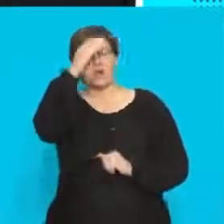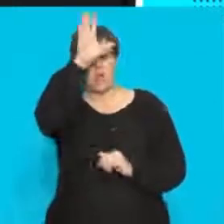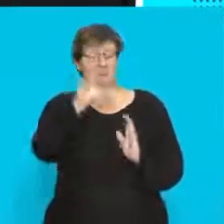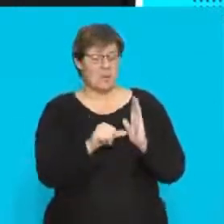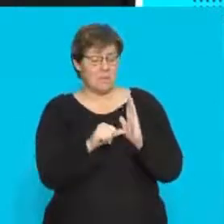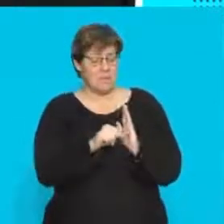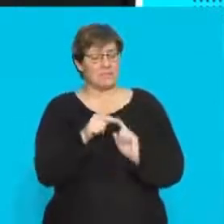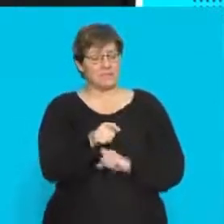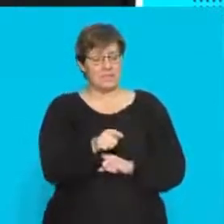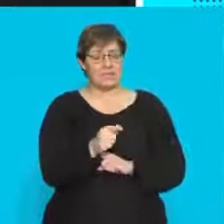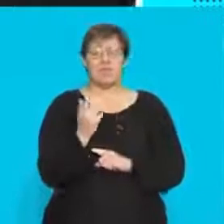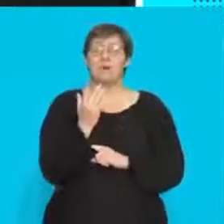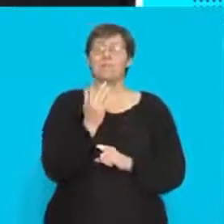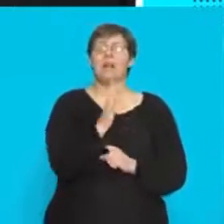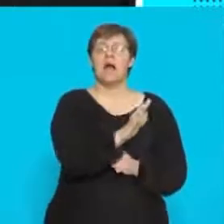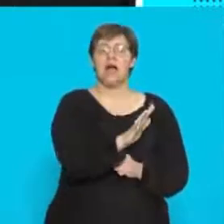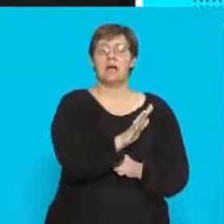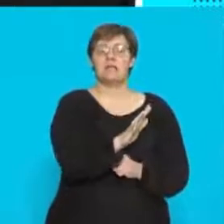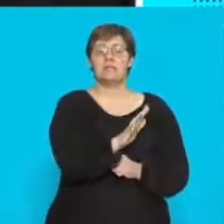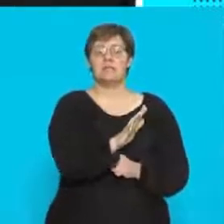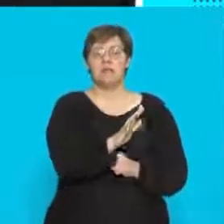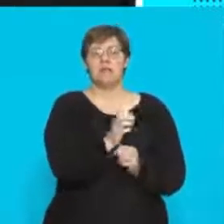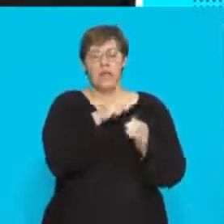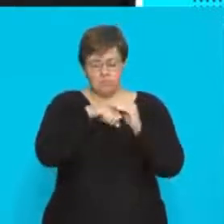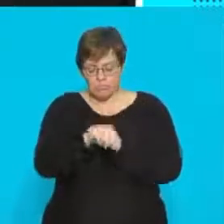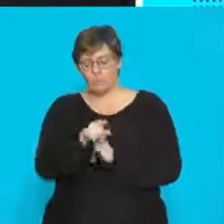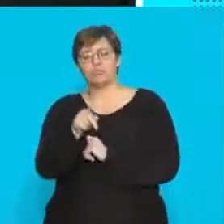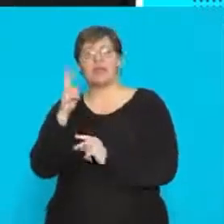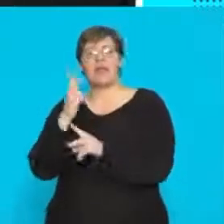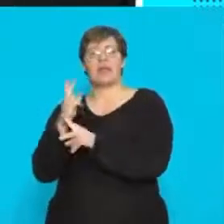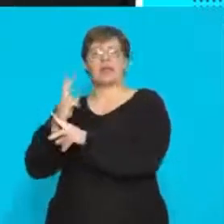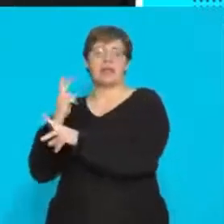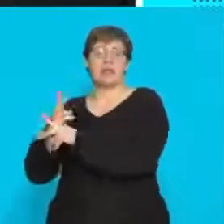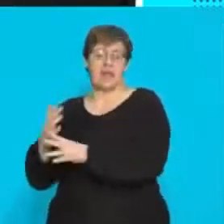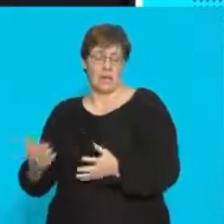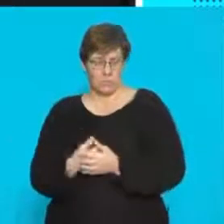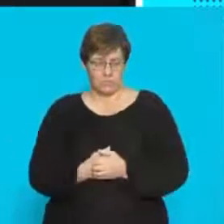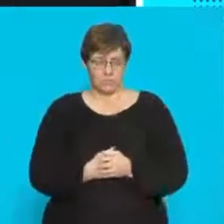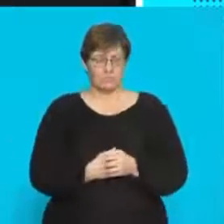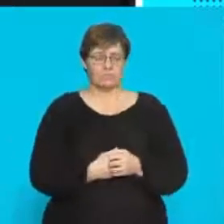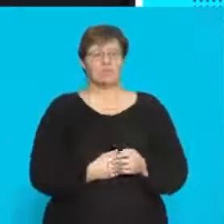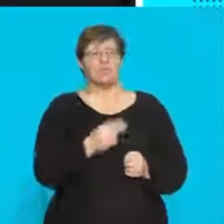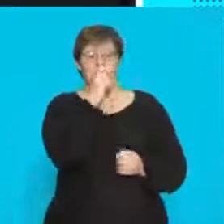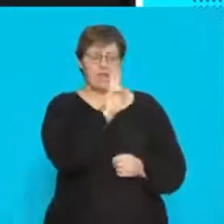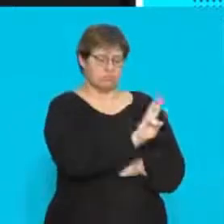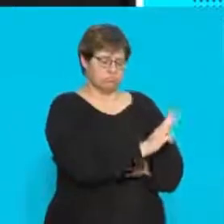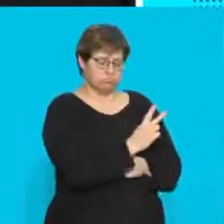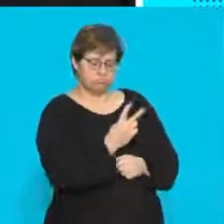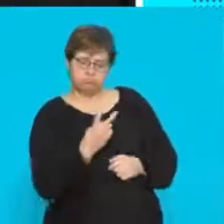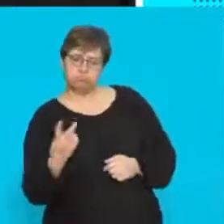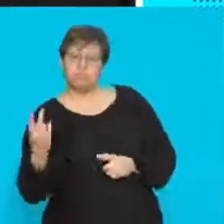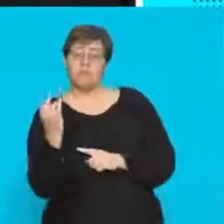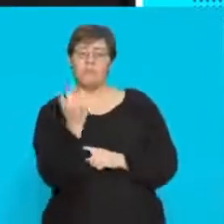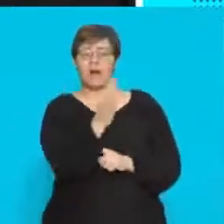very important concept on how plants reproduce. And when we looked at the evolution